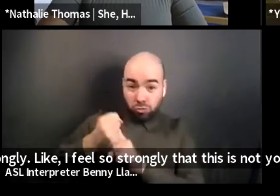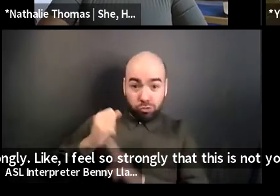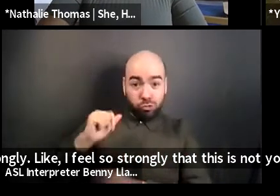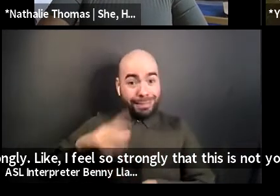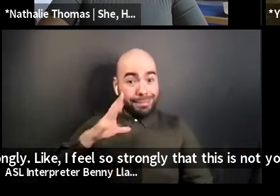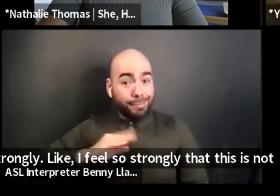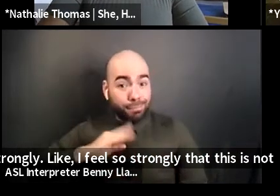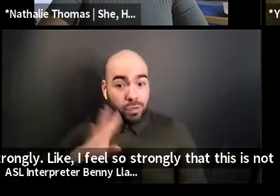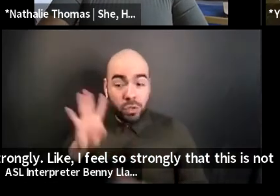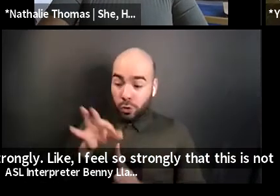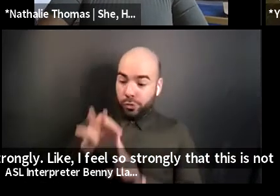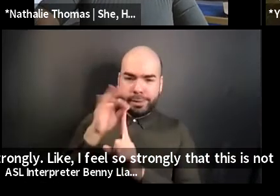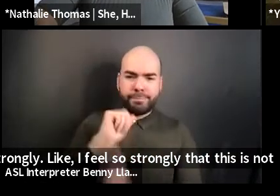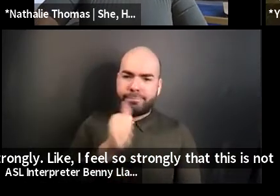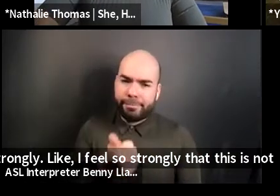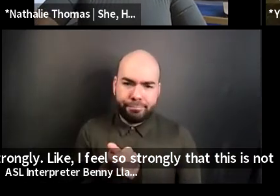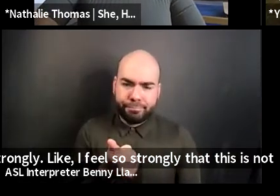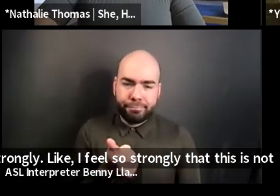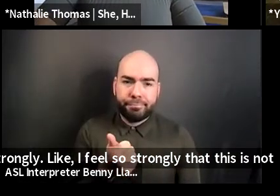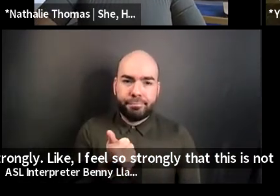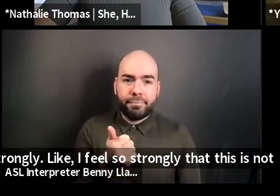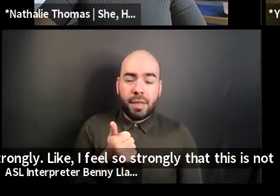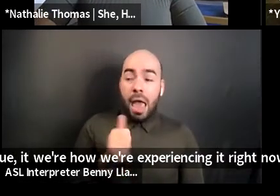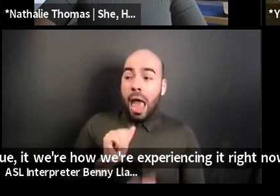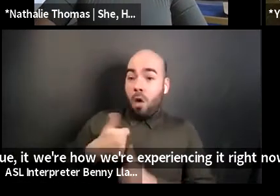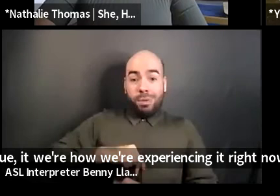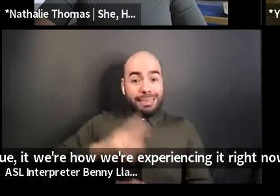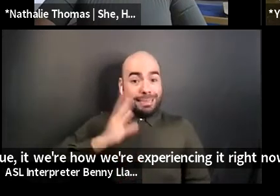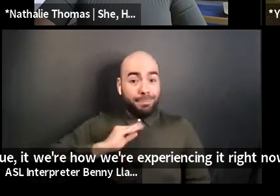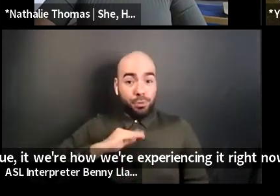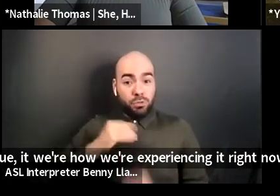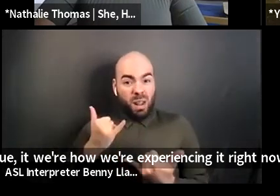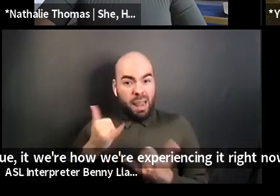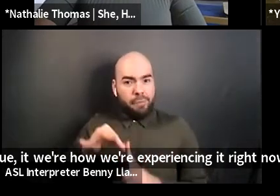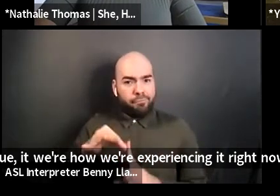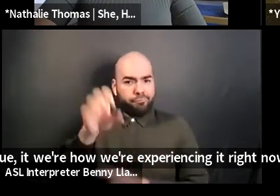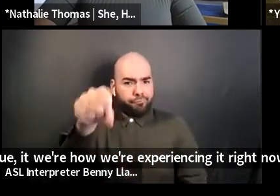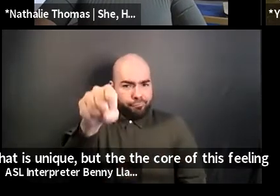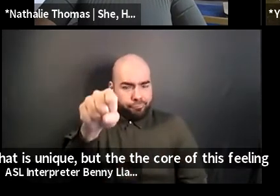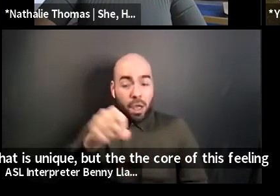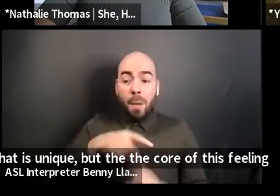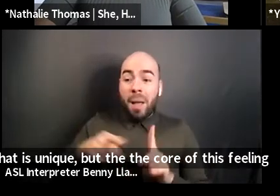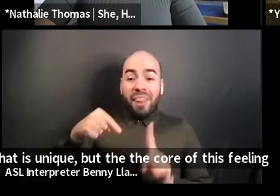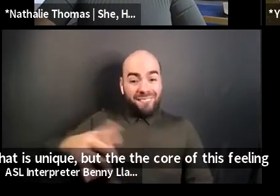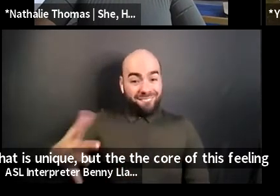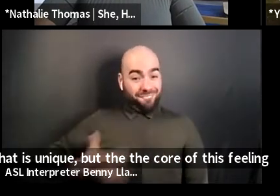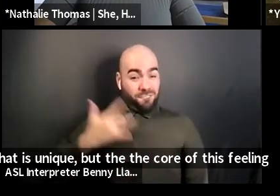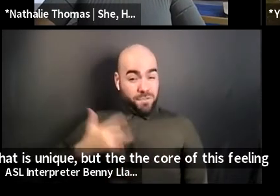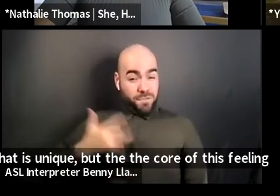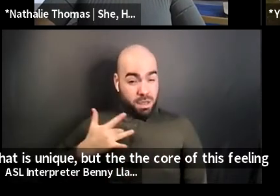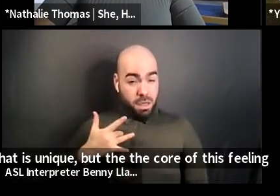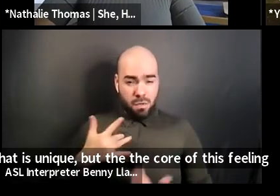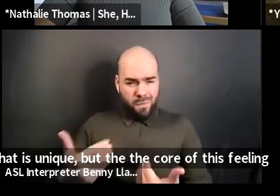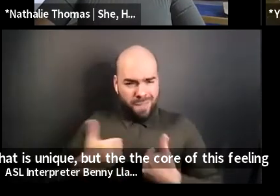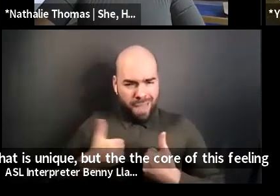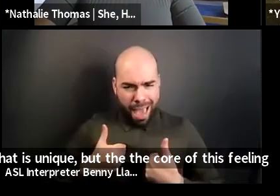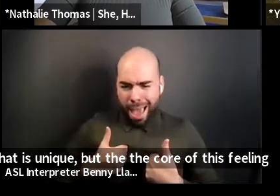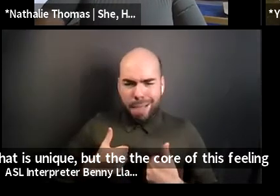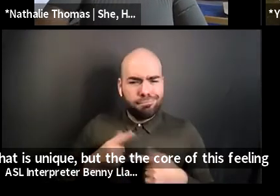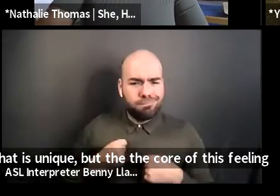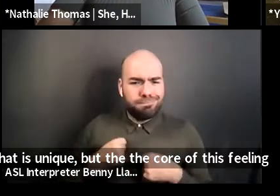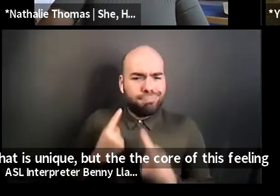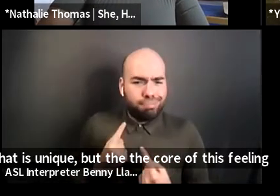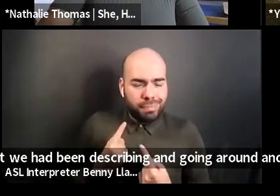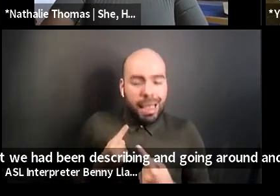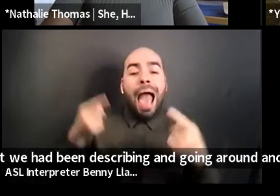we're experiencing it right now, that is unique. But the core of this feeling that we have been describing and going around and probably don't have the